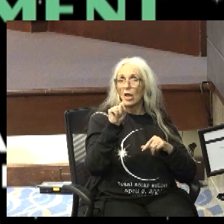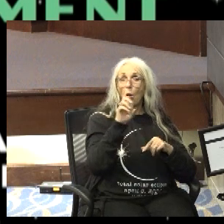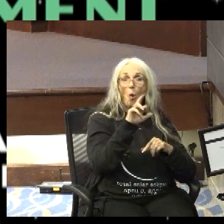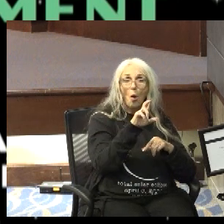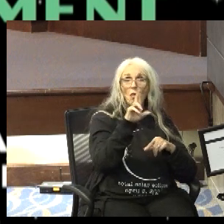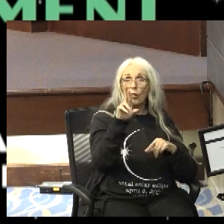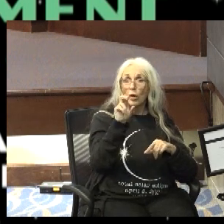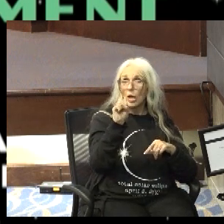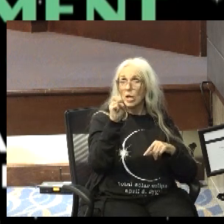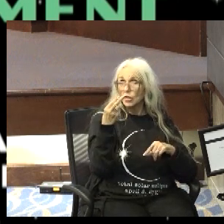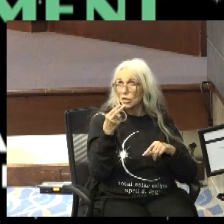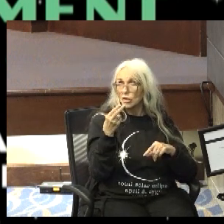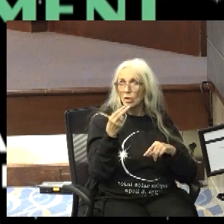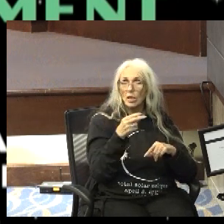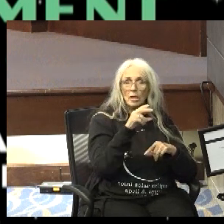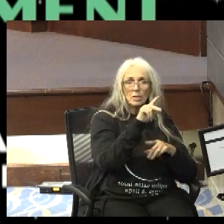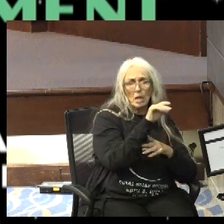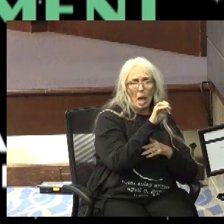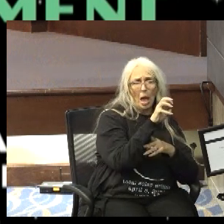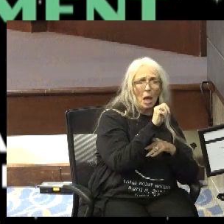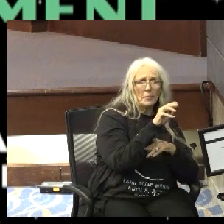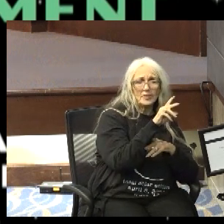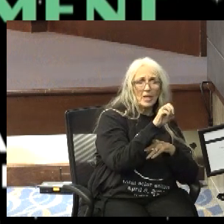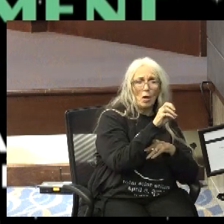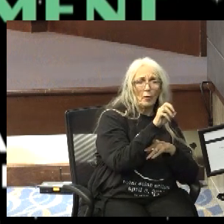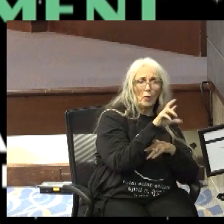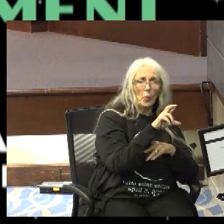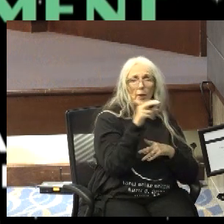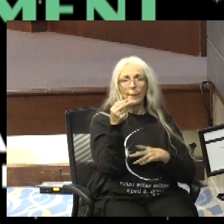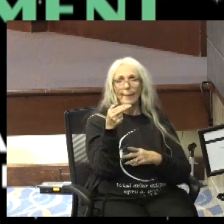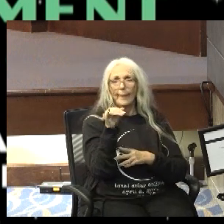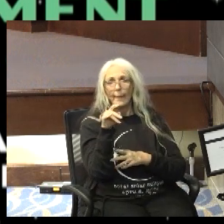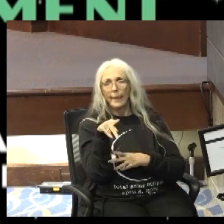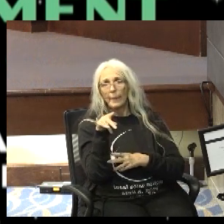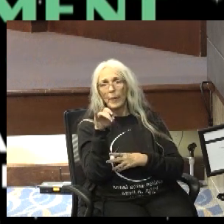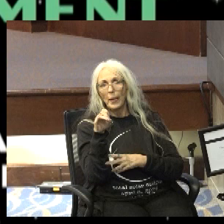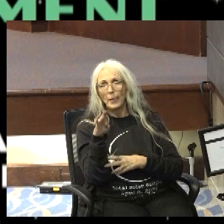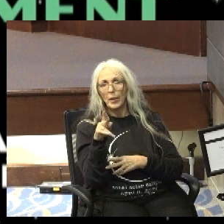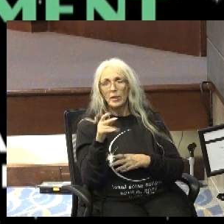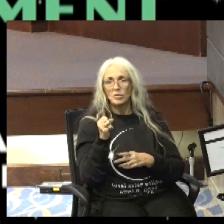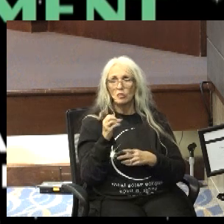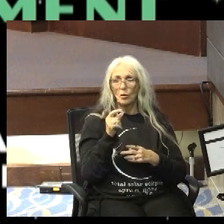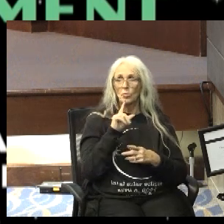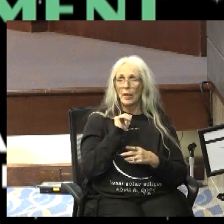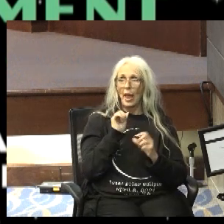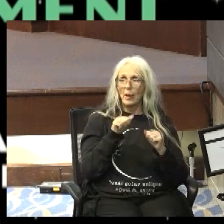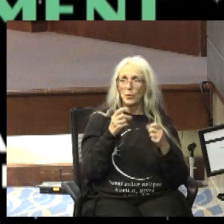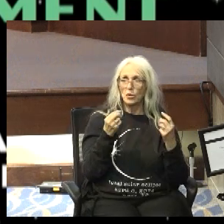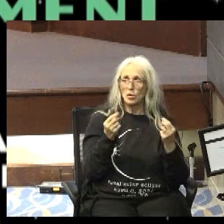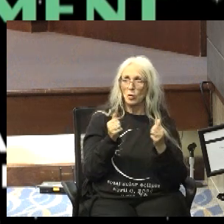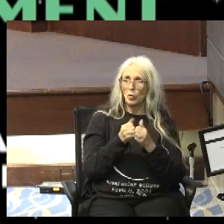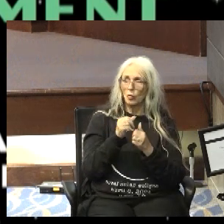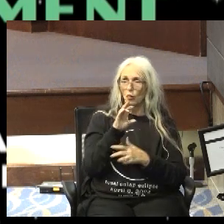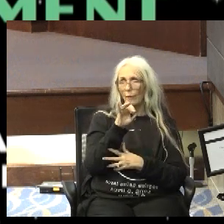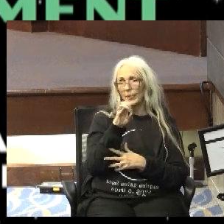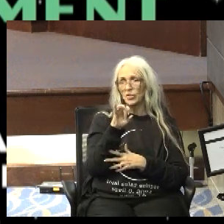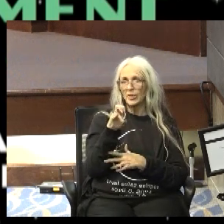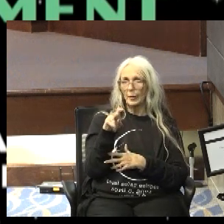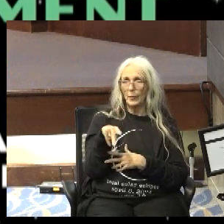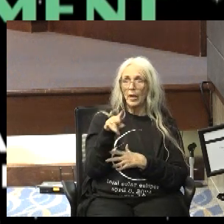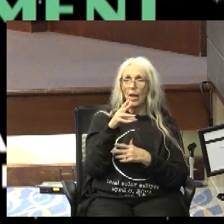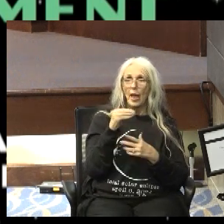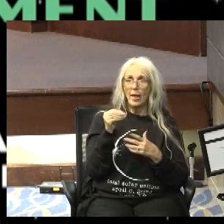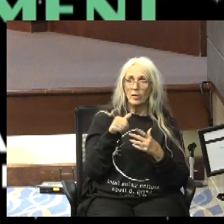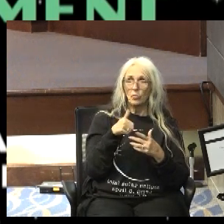like Tom Sawyer over hip-hop beats. Really cool what he's able to do, craftsmanship on the turntables. And then